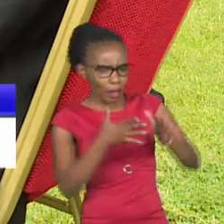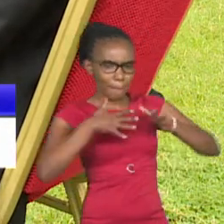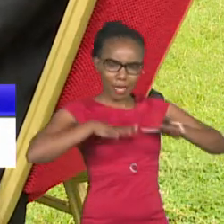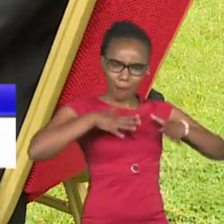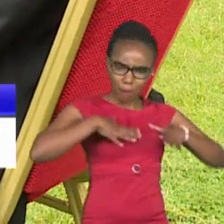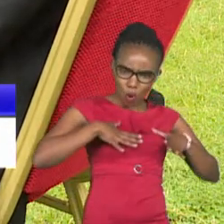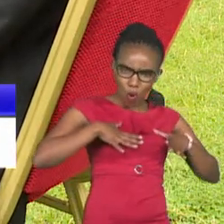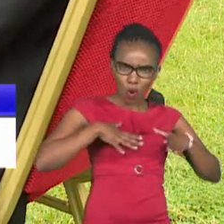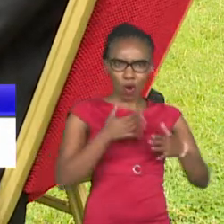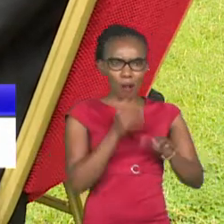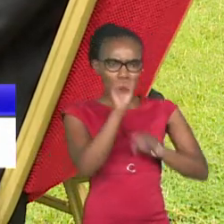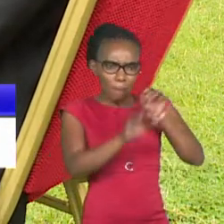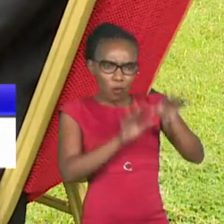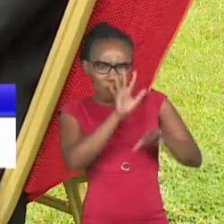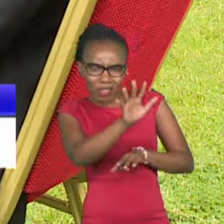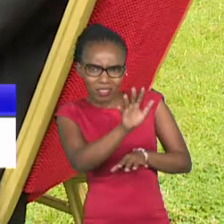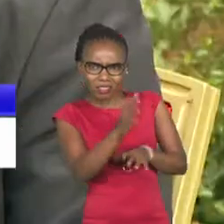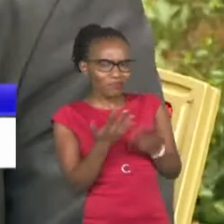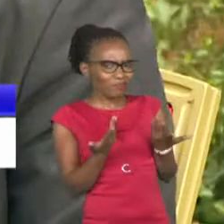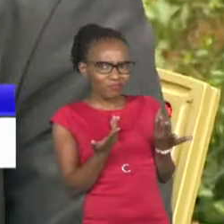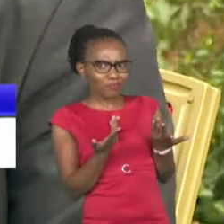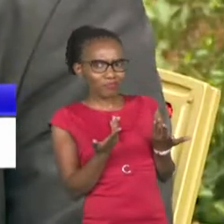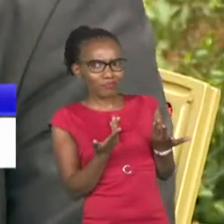philosophers, movies?